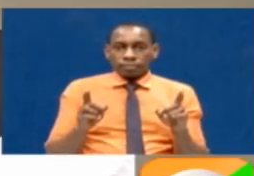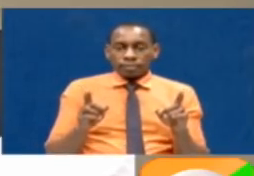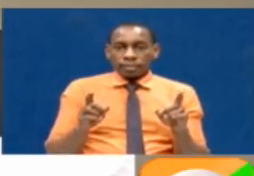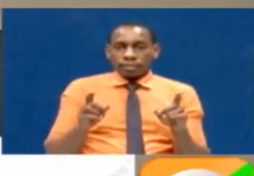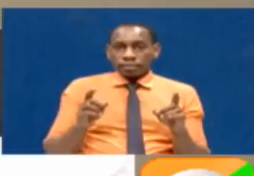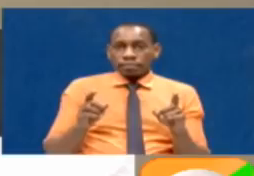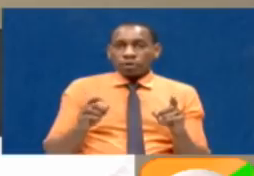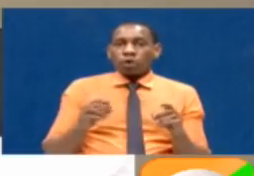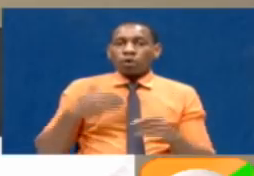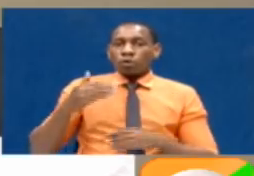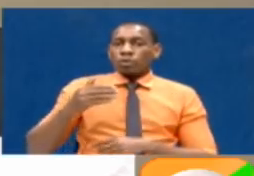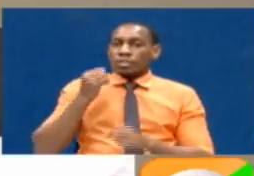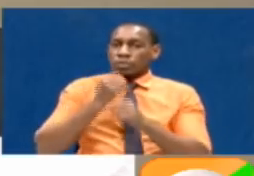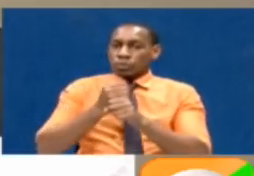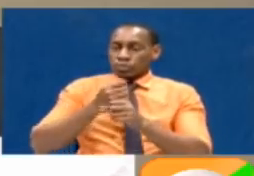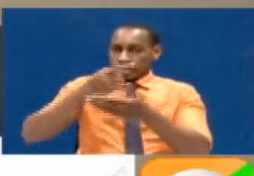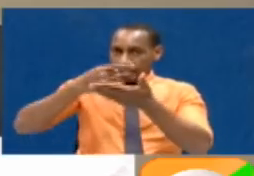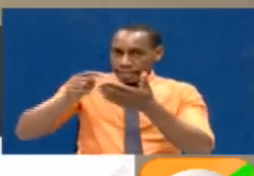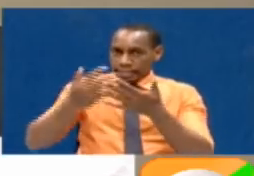do the right thing,